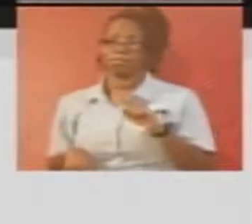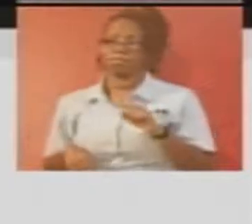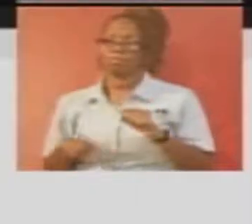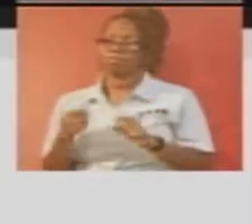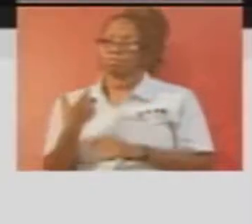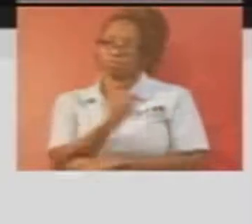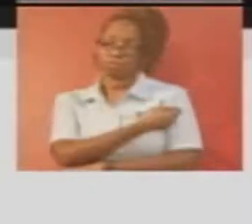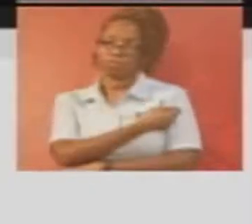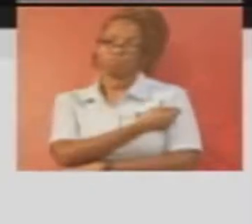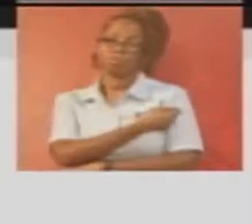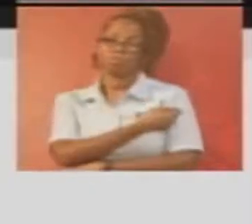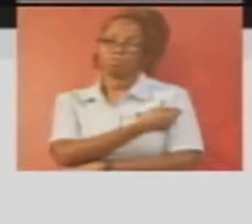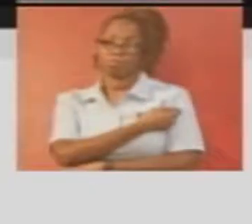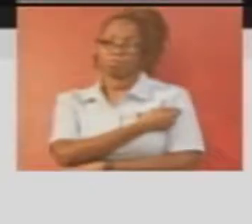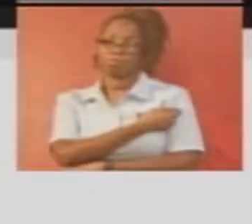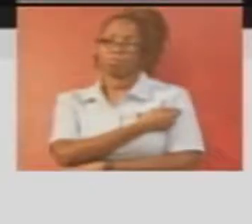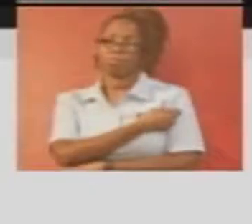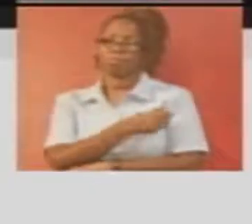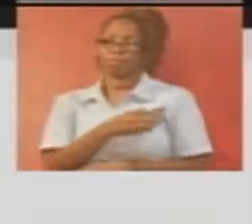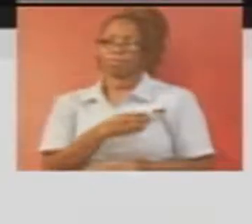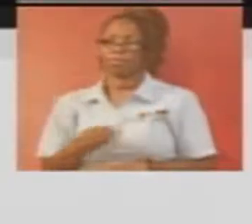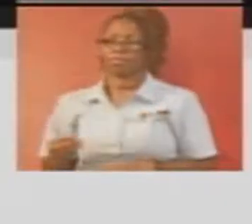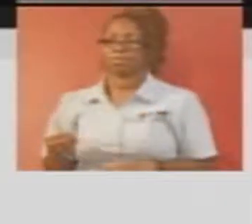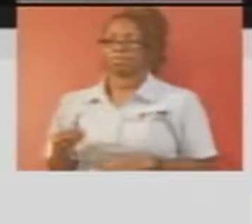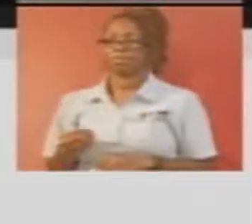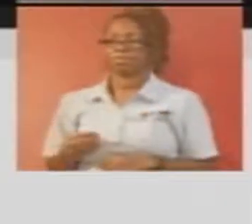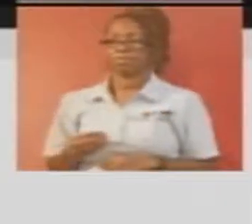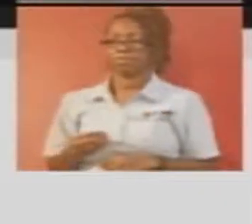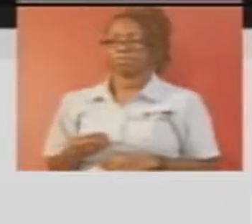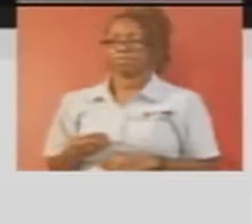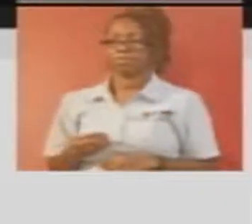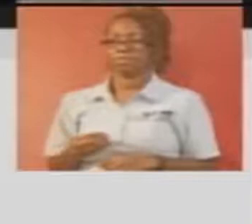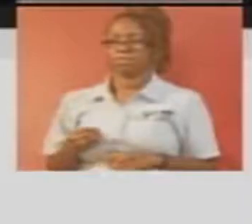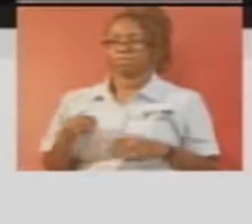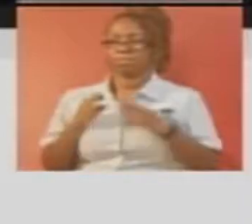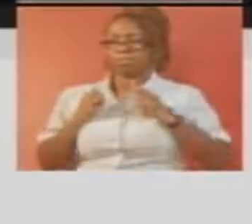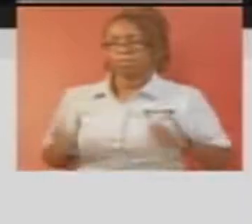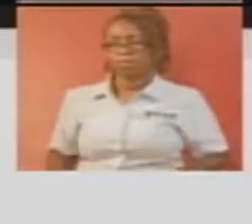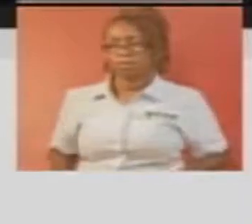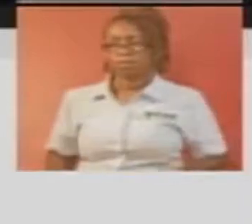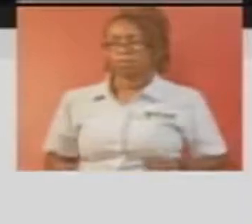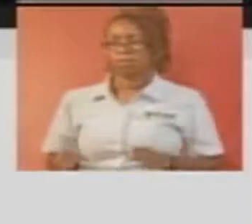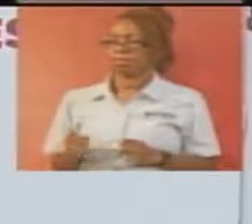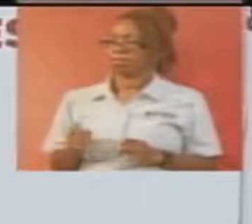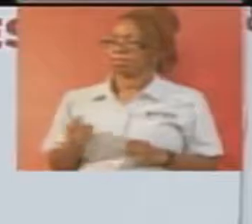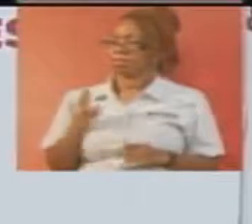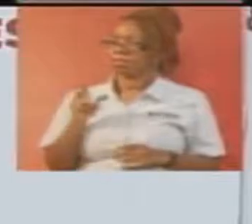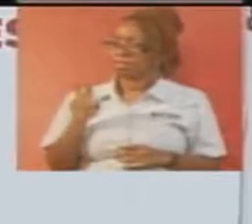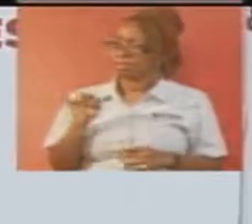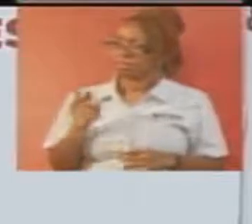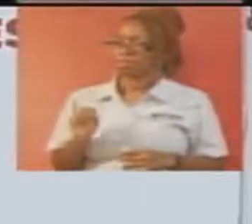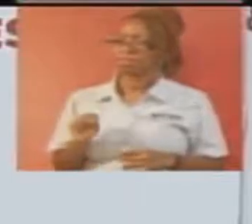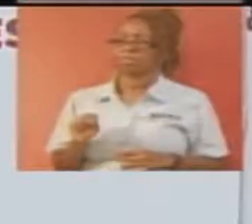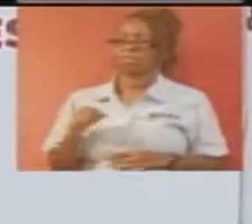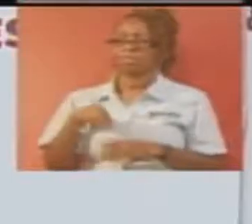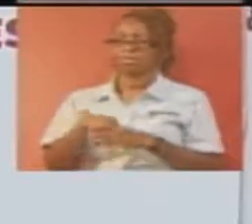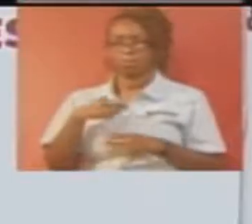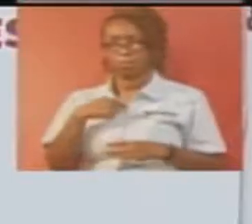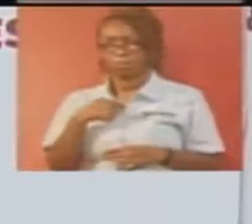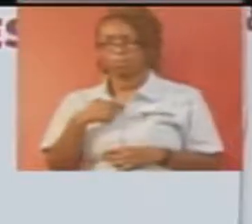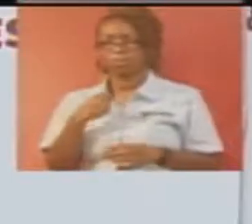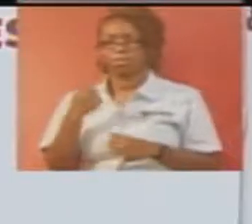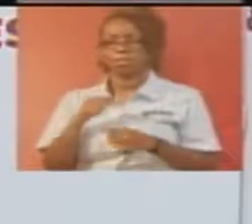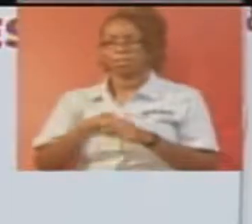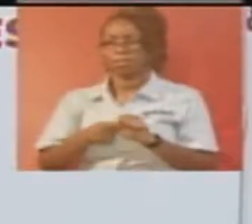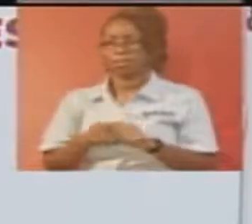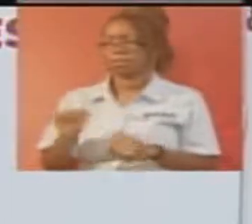of injection, and those cells then produce the spike protein. One of the advantages of this version is that it can